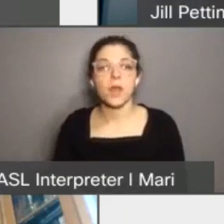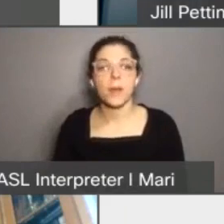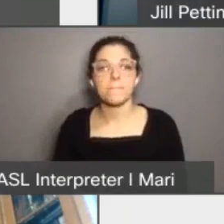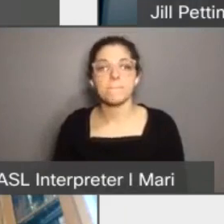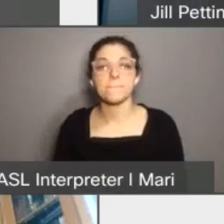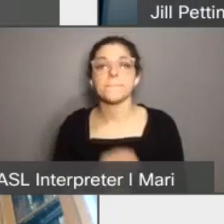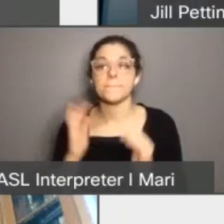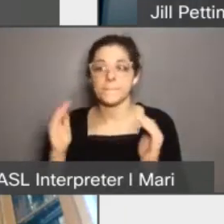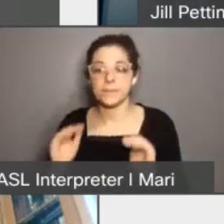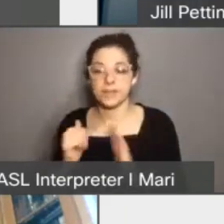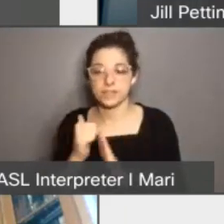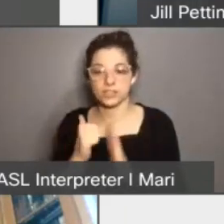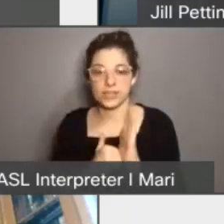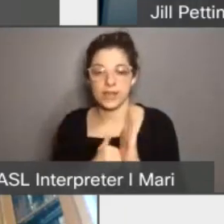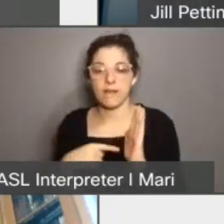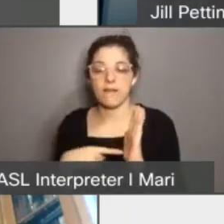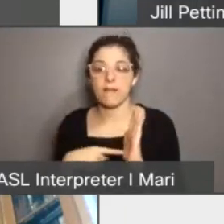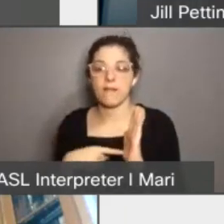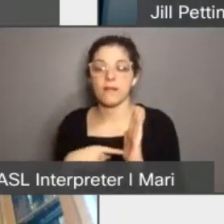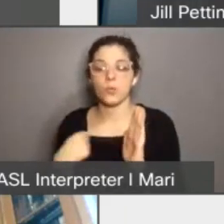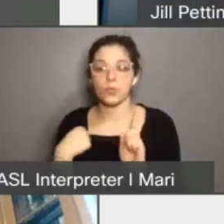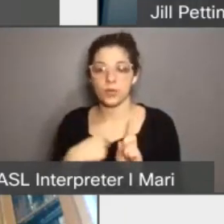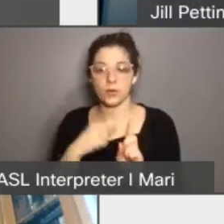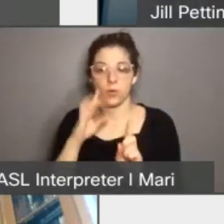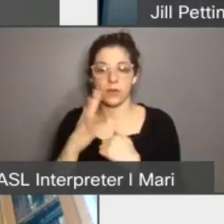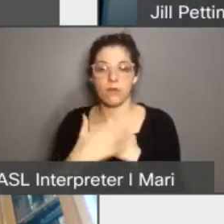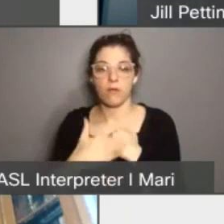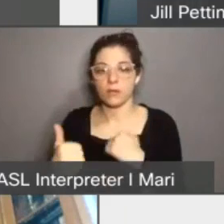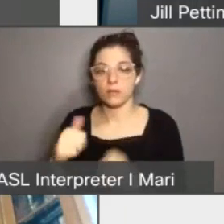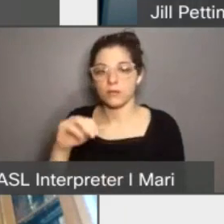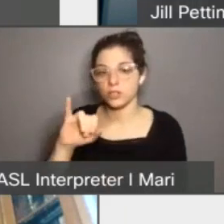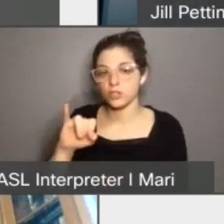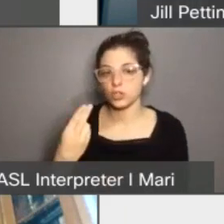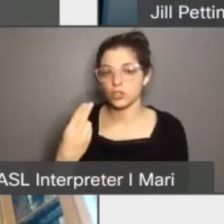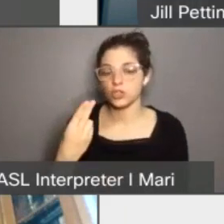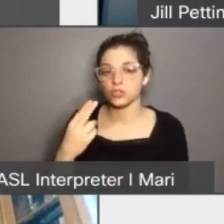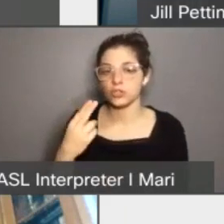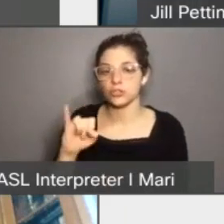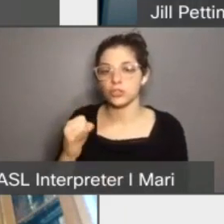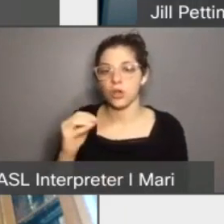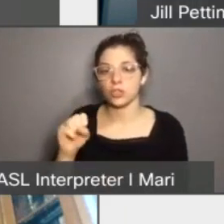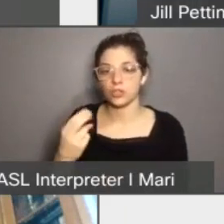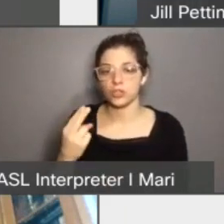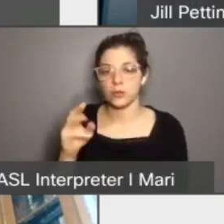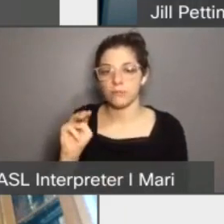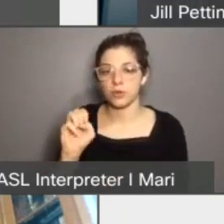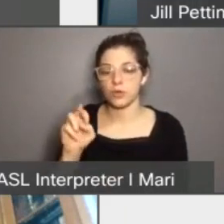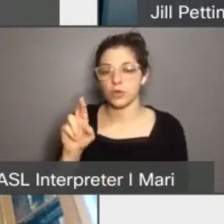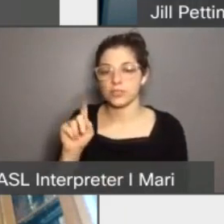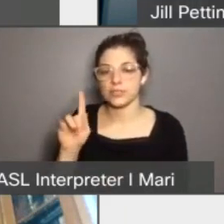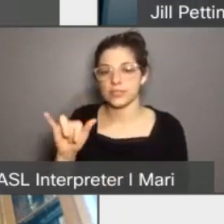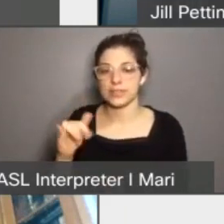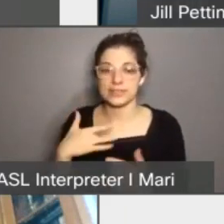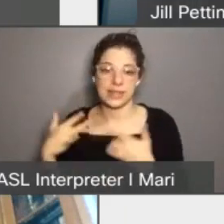Moving on to our next agenda item, we will be calling on Josh Mirsky. Josh has a very exciting